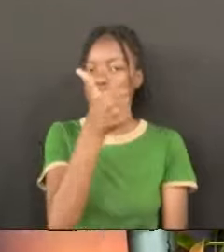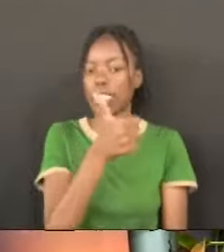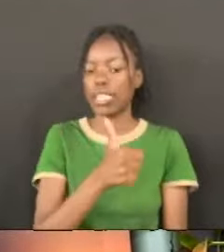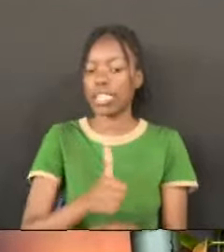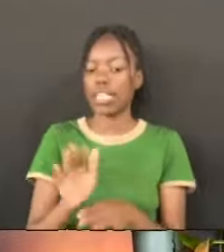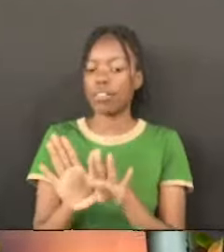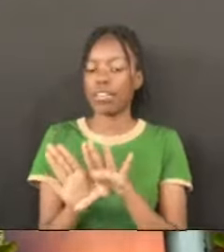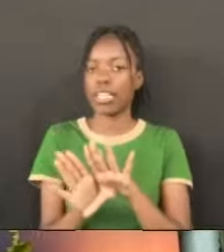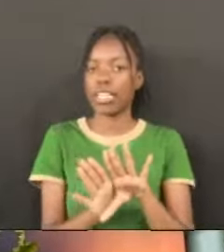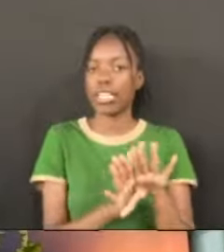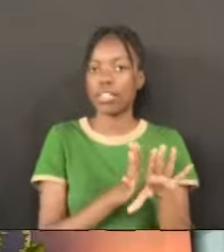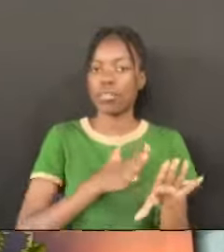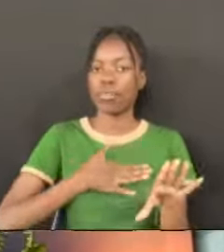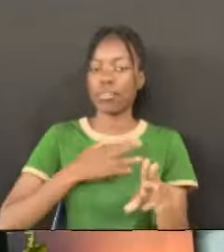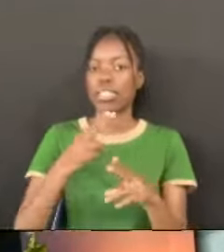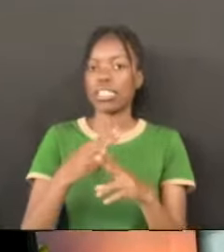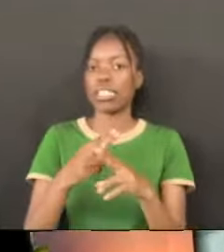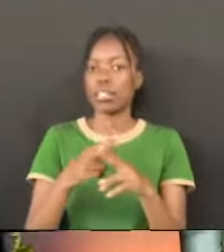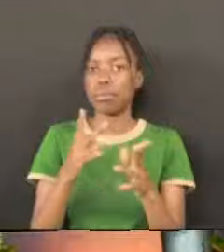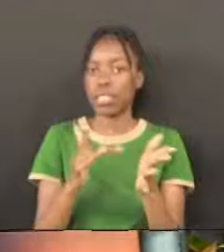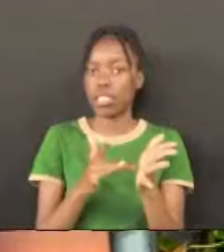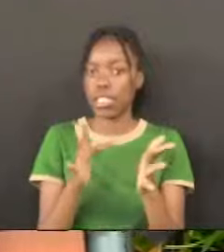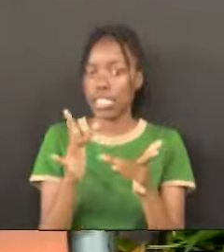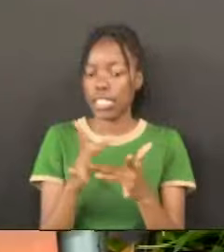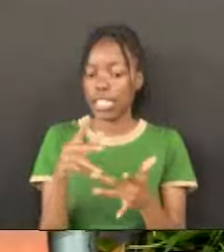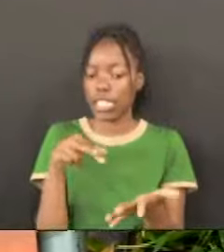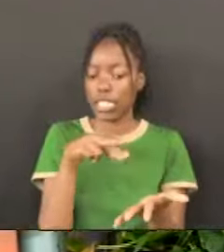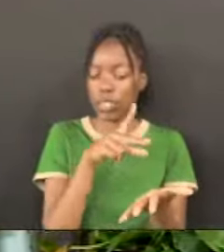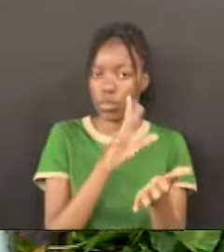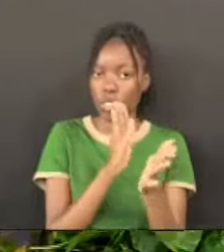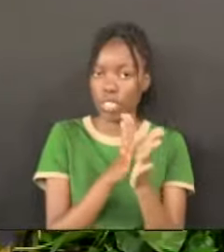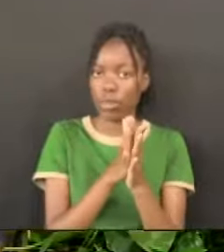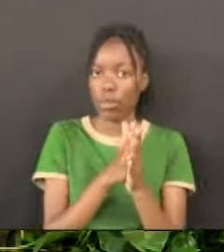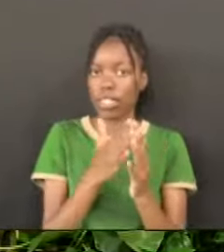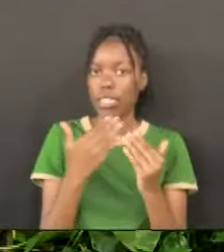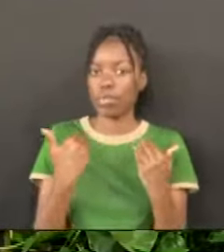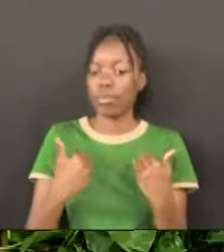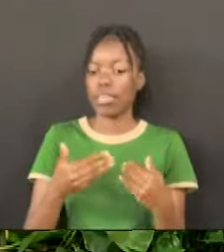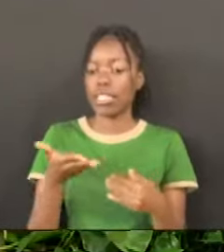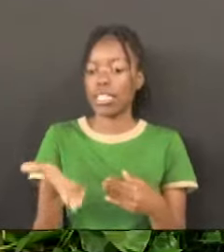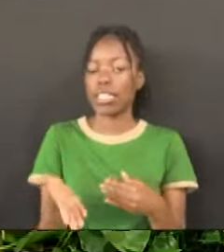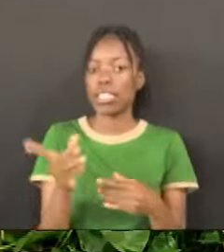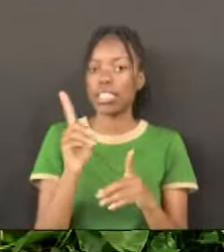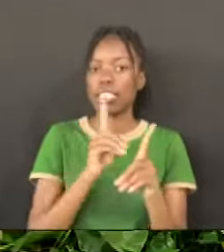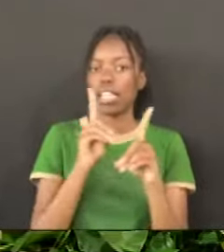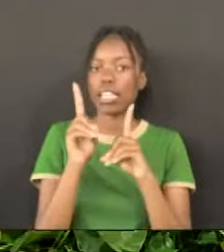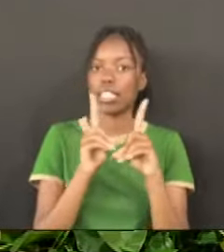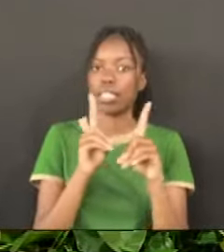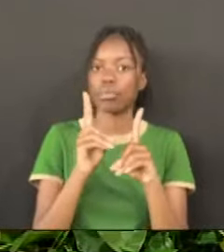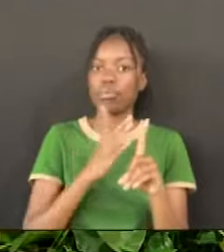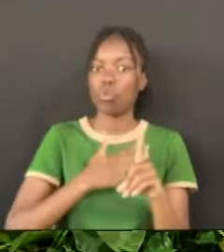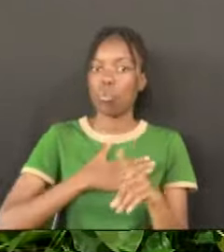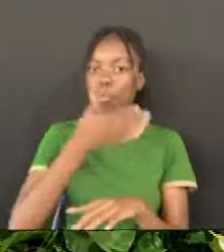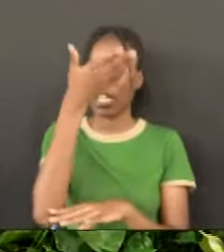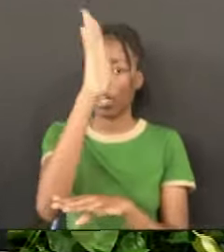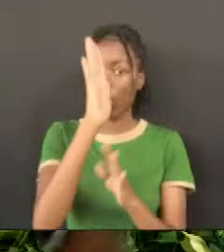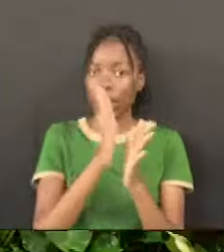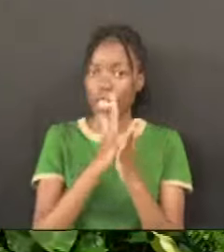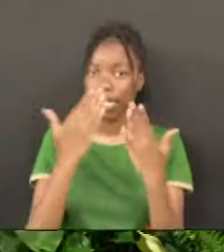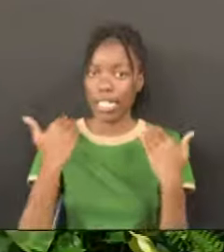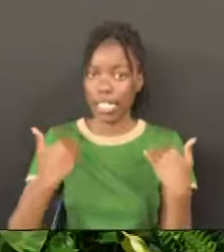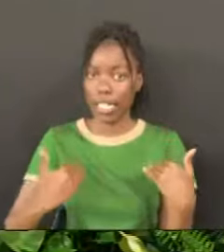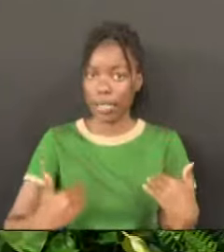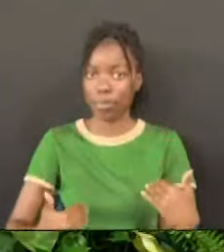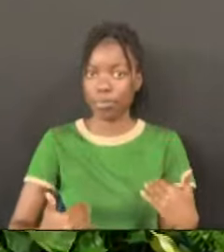His name is Jesus, and He's walking with me through this journey. My God and I is